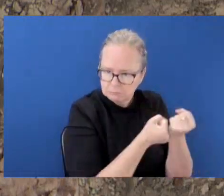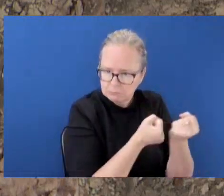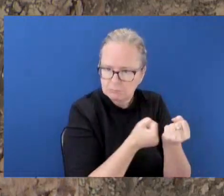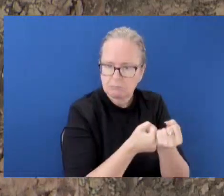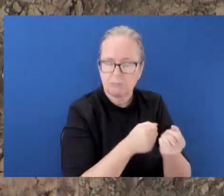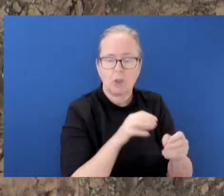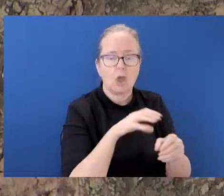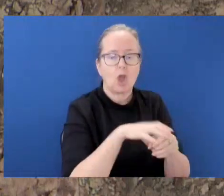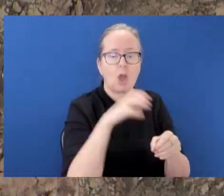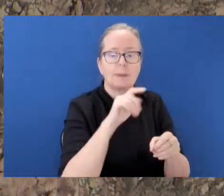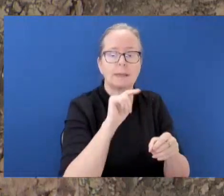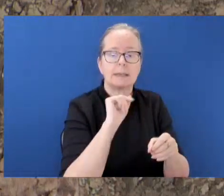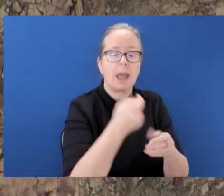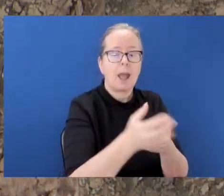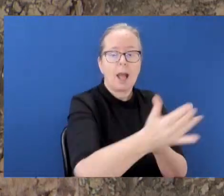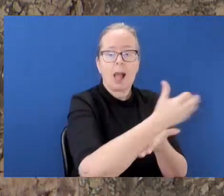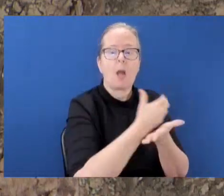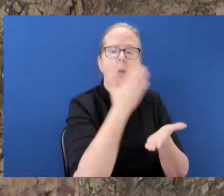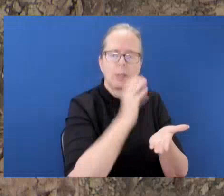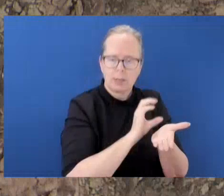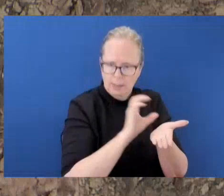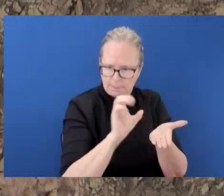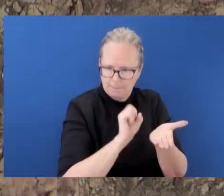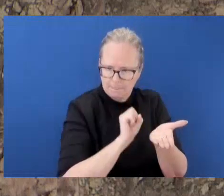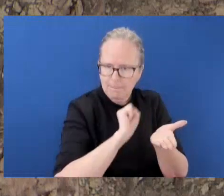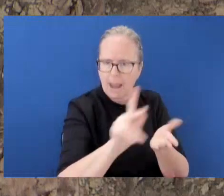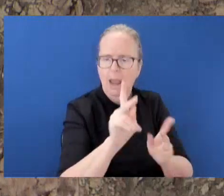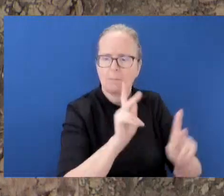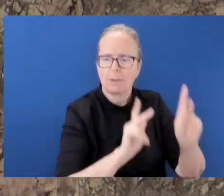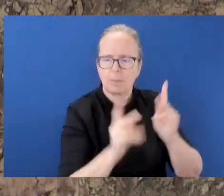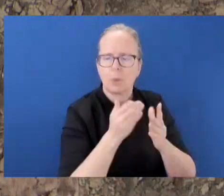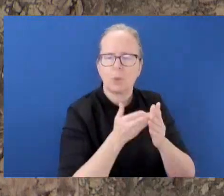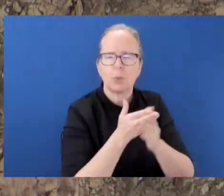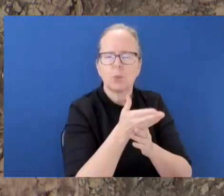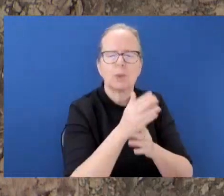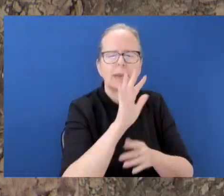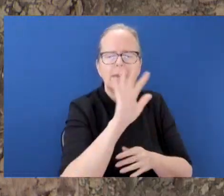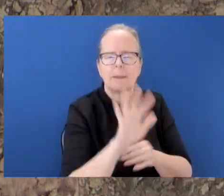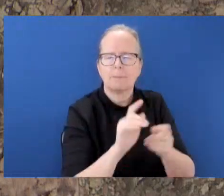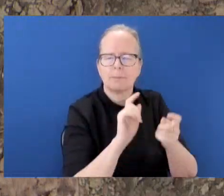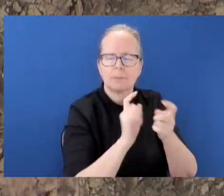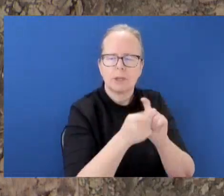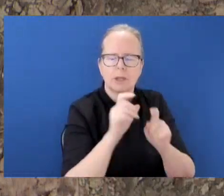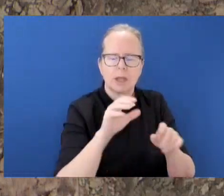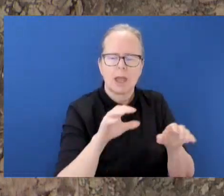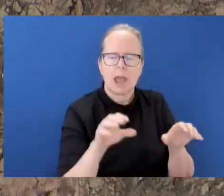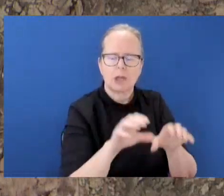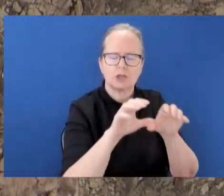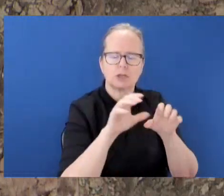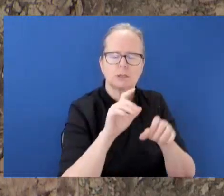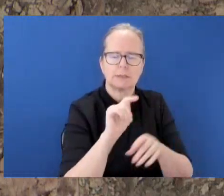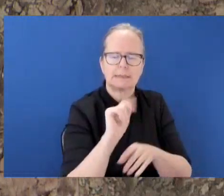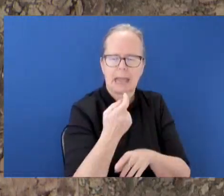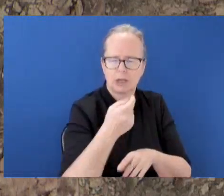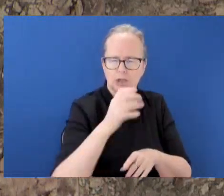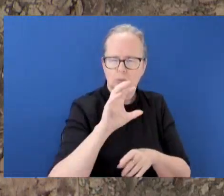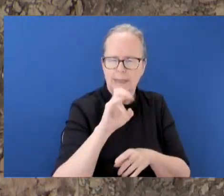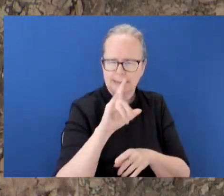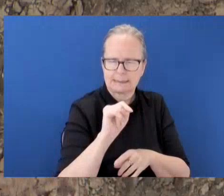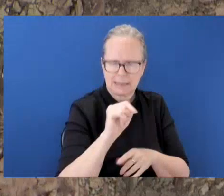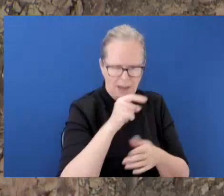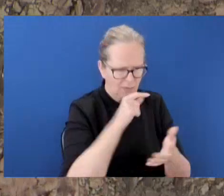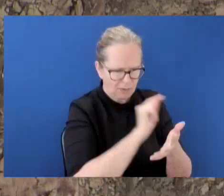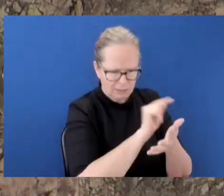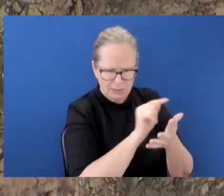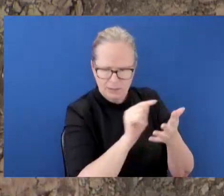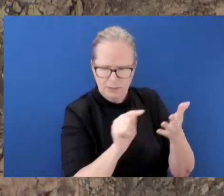Mr. Speaker, there is so much more work to do. And the opposition talks about